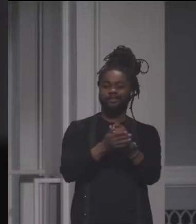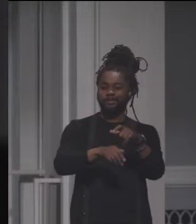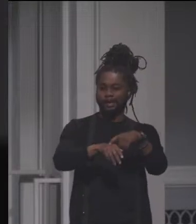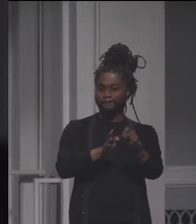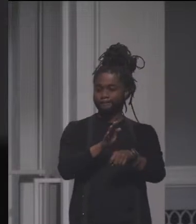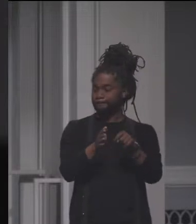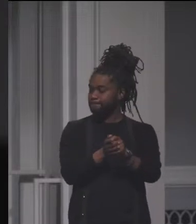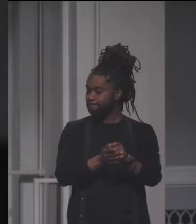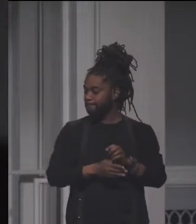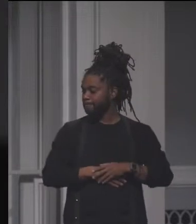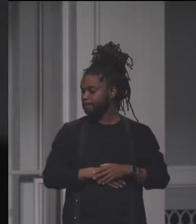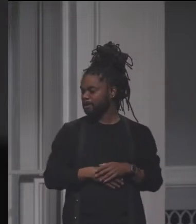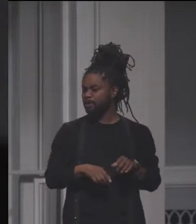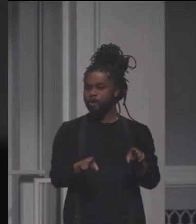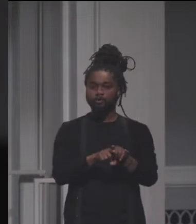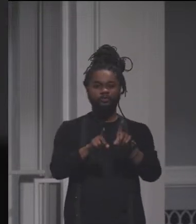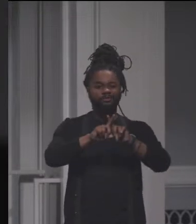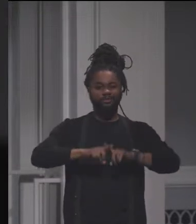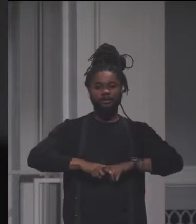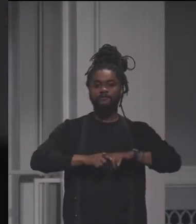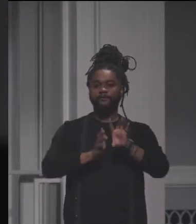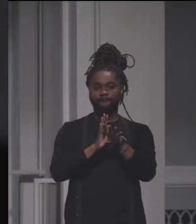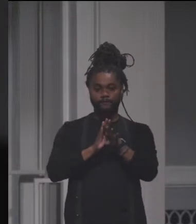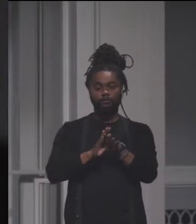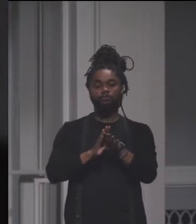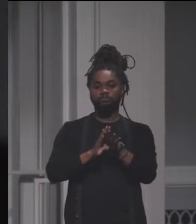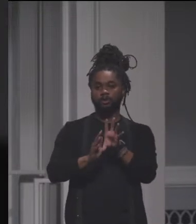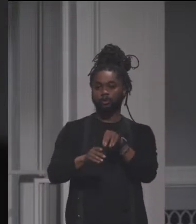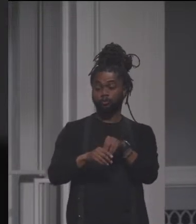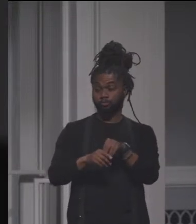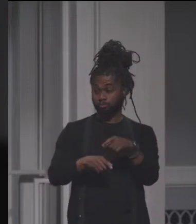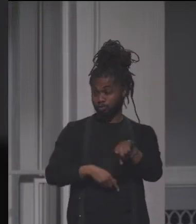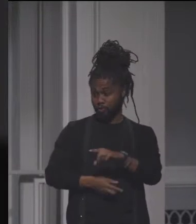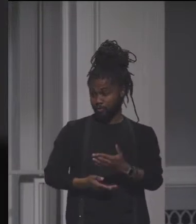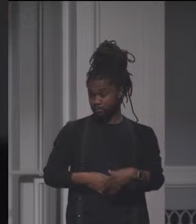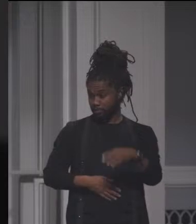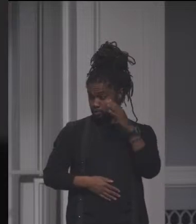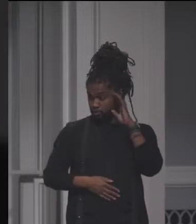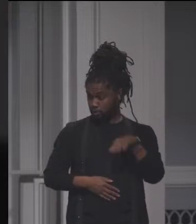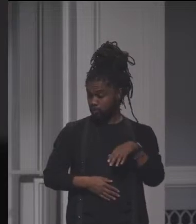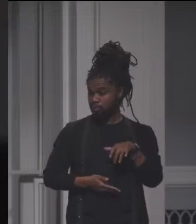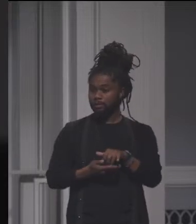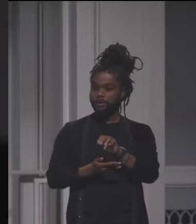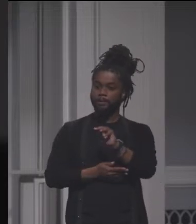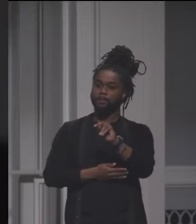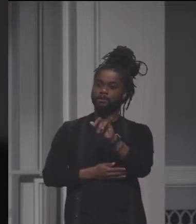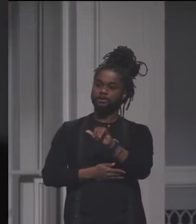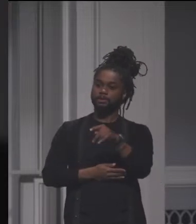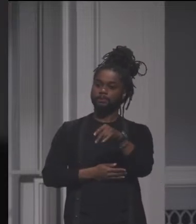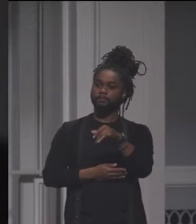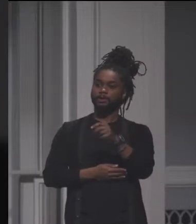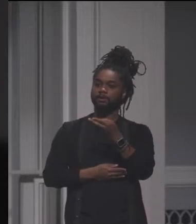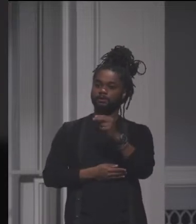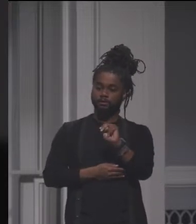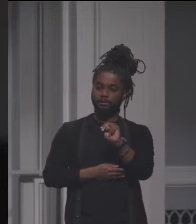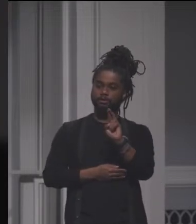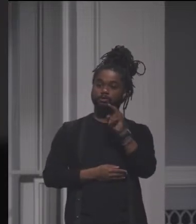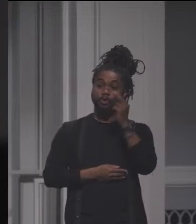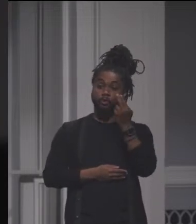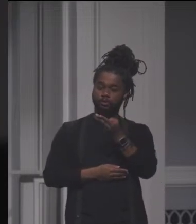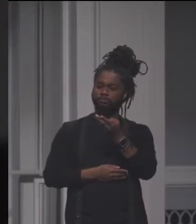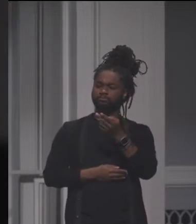course, countless films, some of which I'm sure you're aware of, from Monty Python and the Holy Grail,